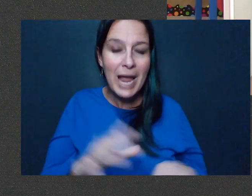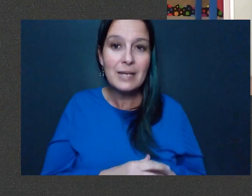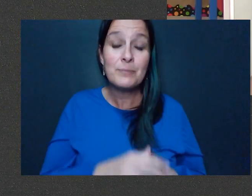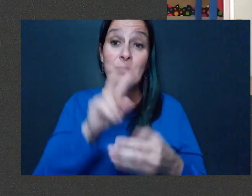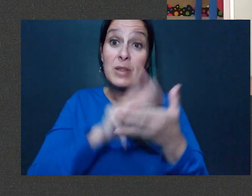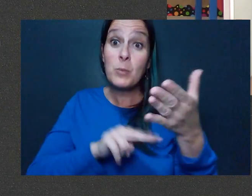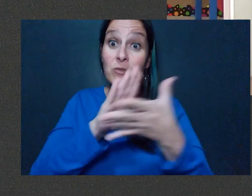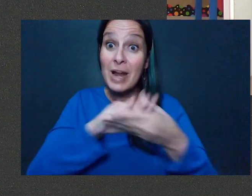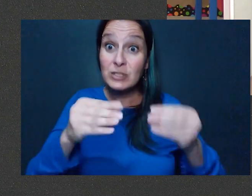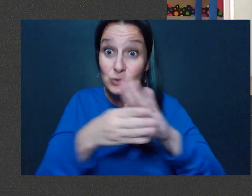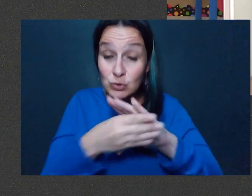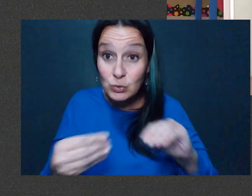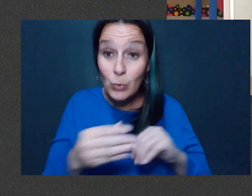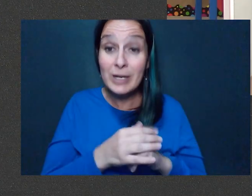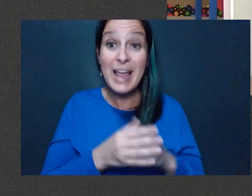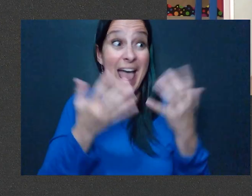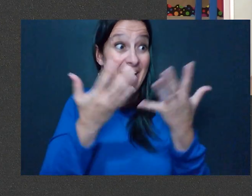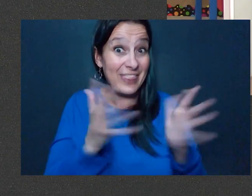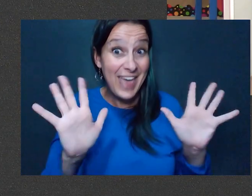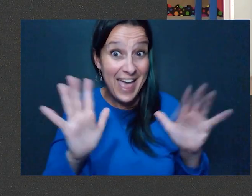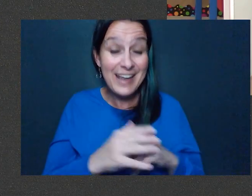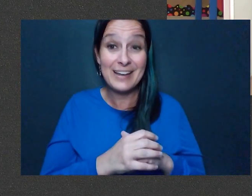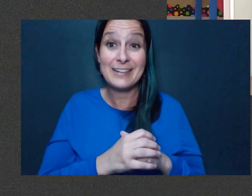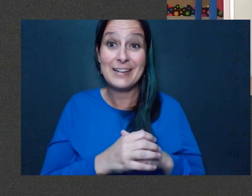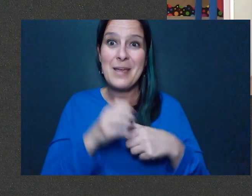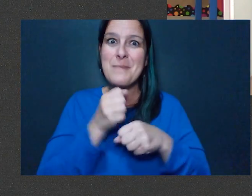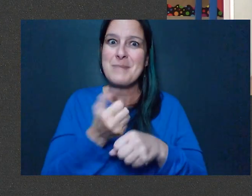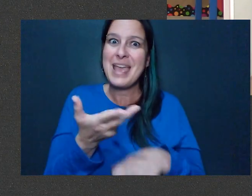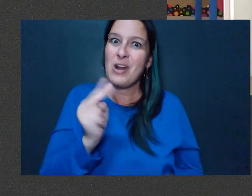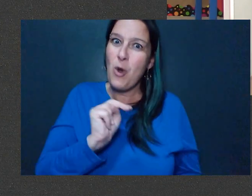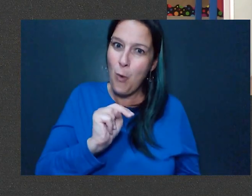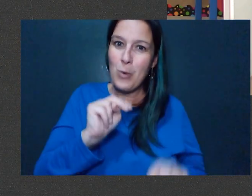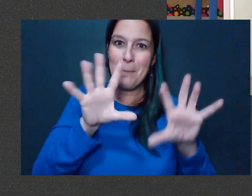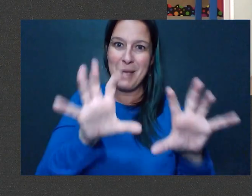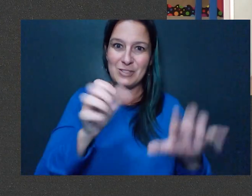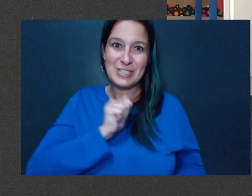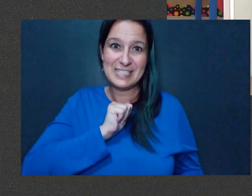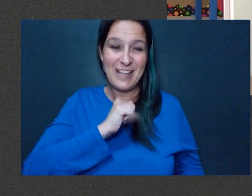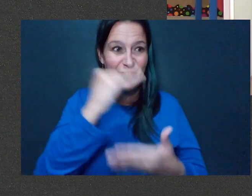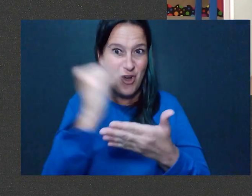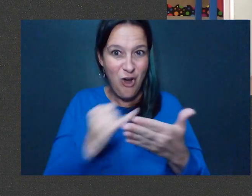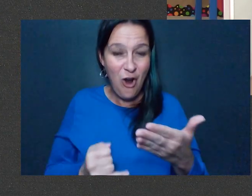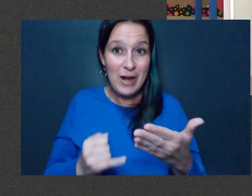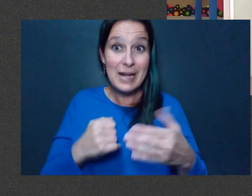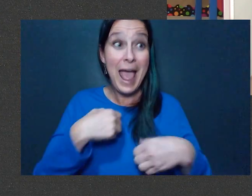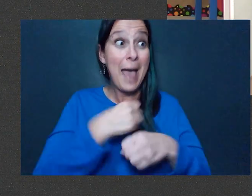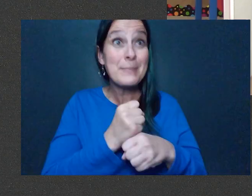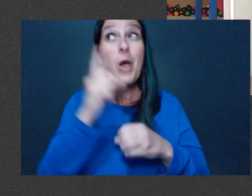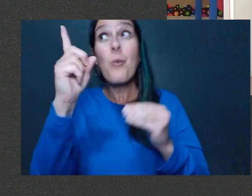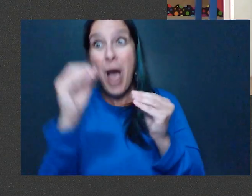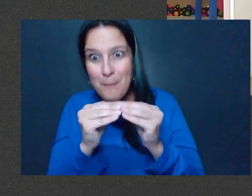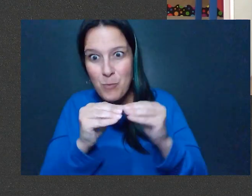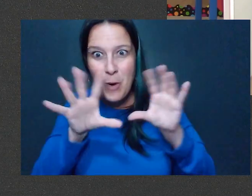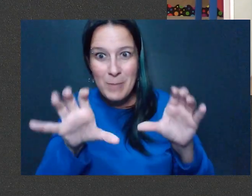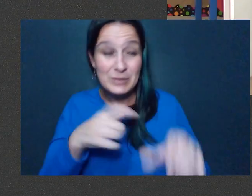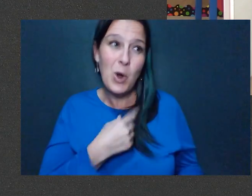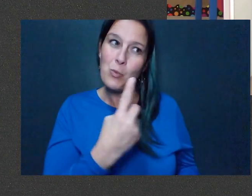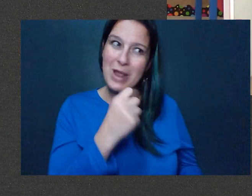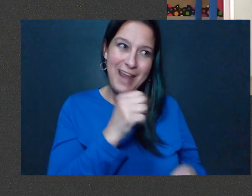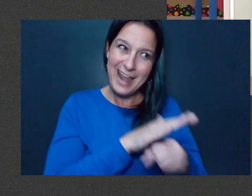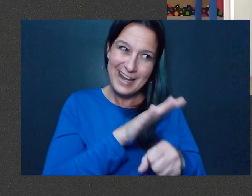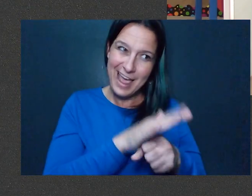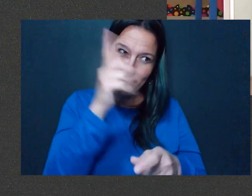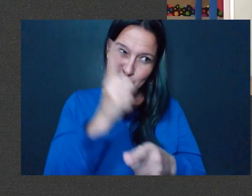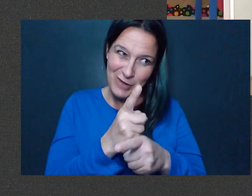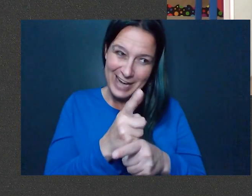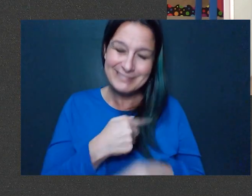about it, and then we made our own monster. and made one more because one wasn't enough, was